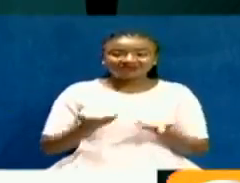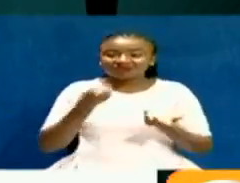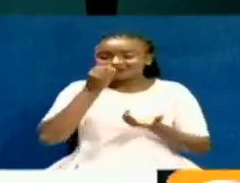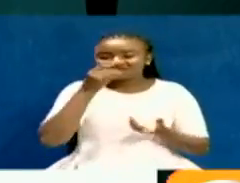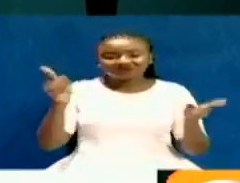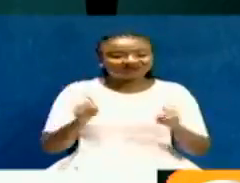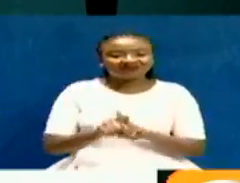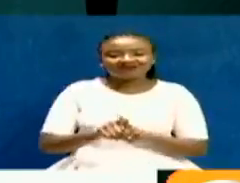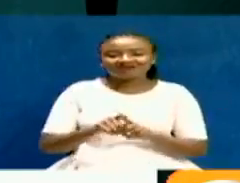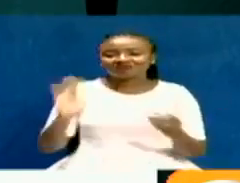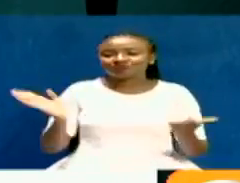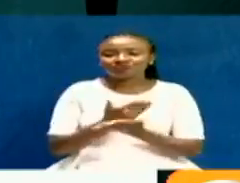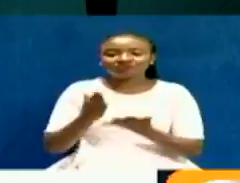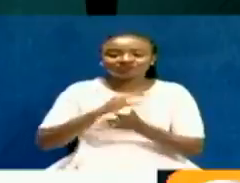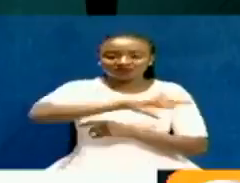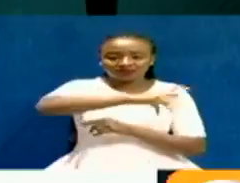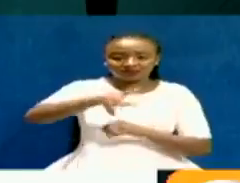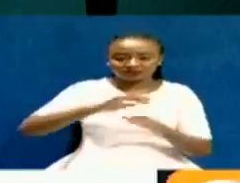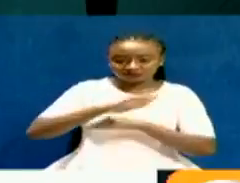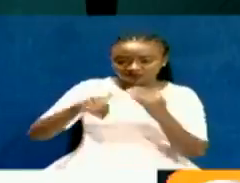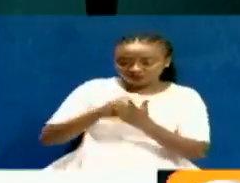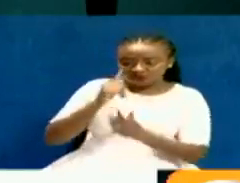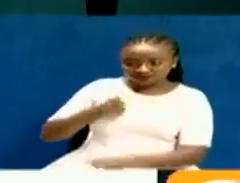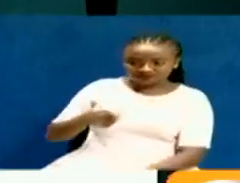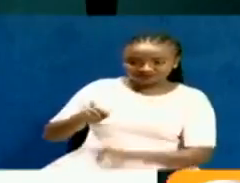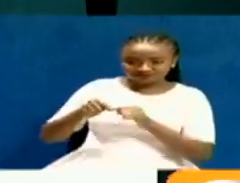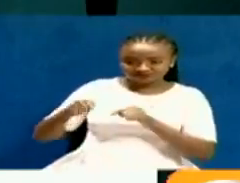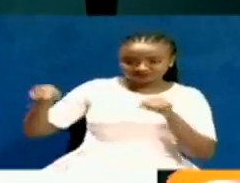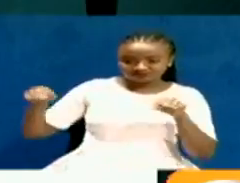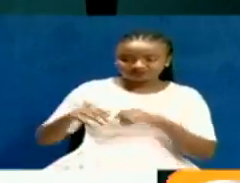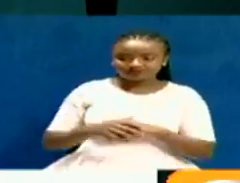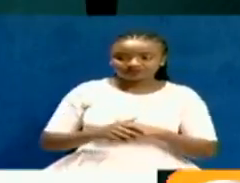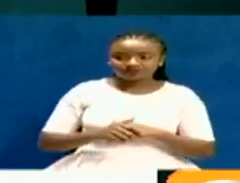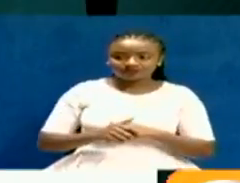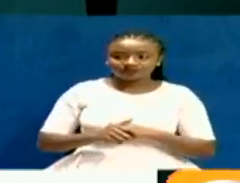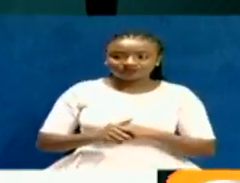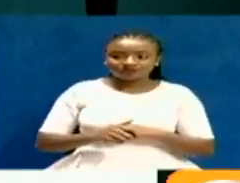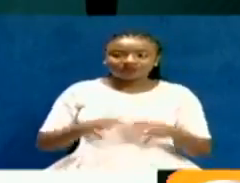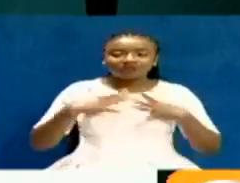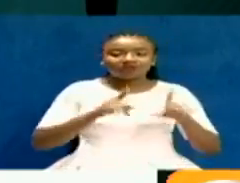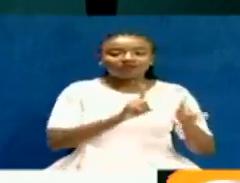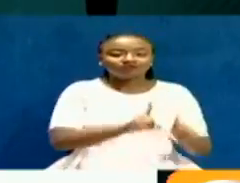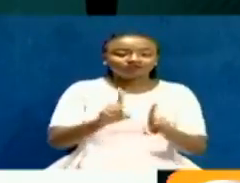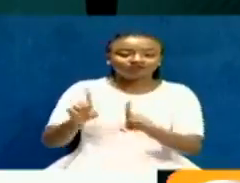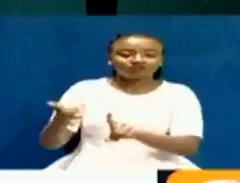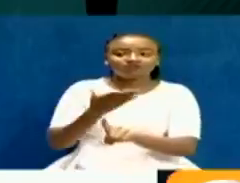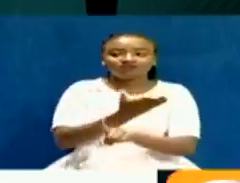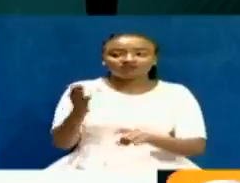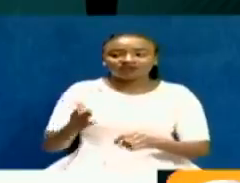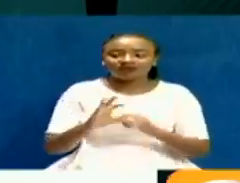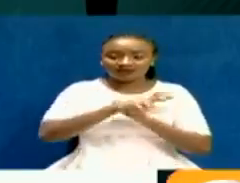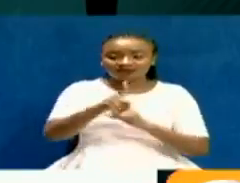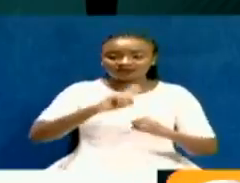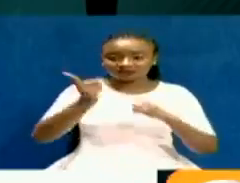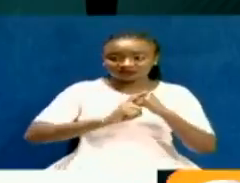lost in the counties of Tana River, Kisumu, Busia, Homa Bay and Migori. The fatalities have been reported in 6